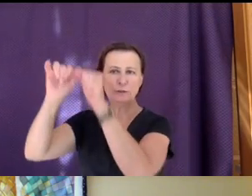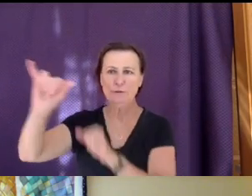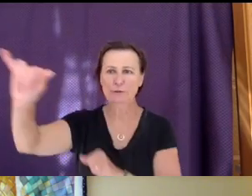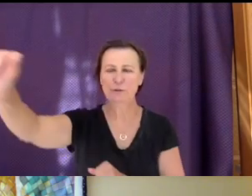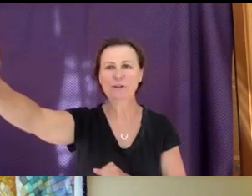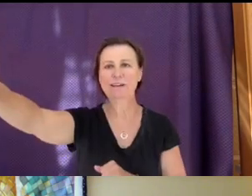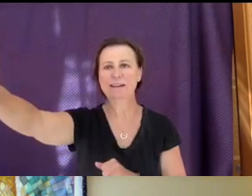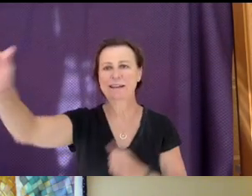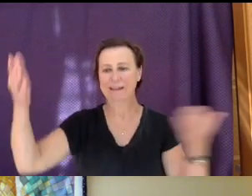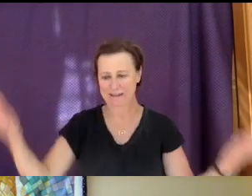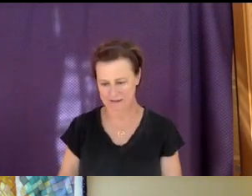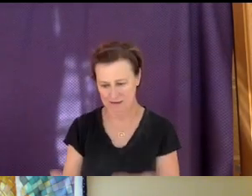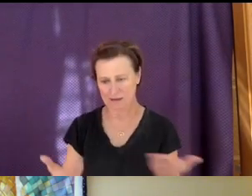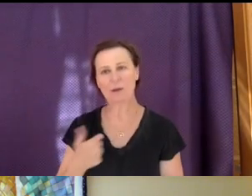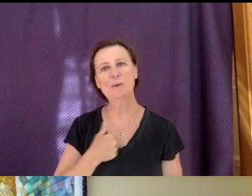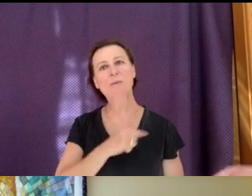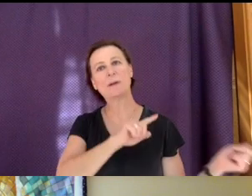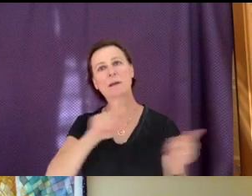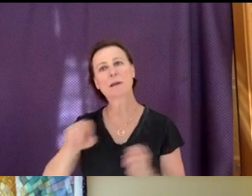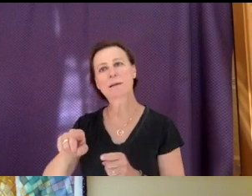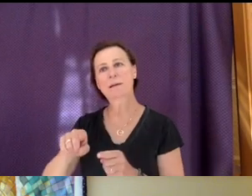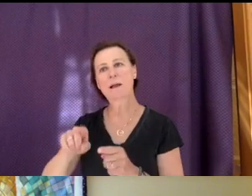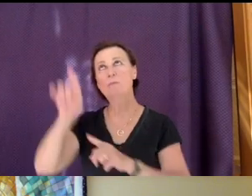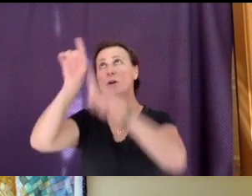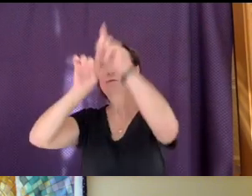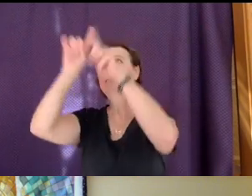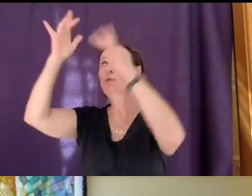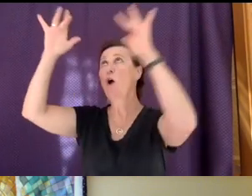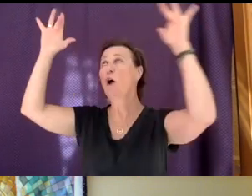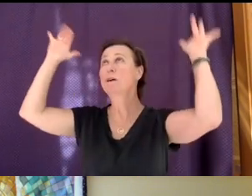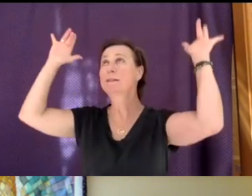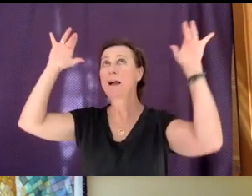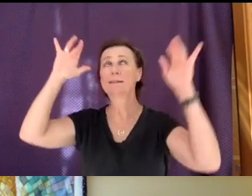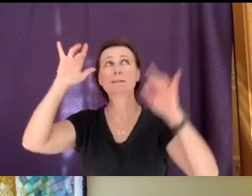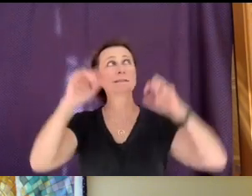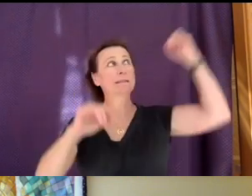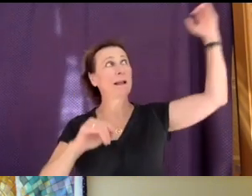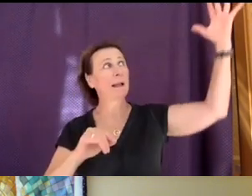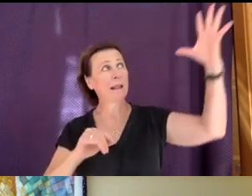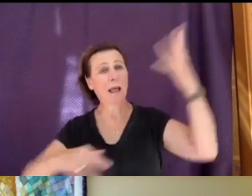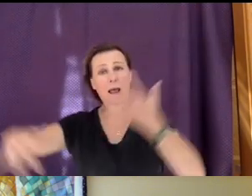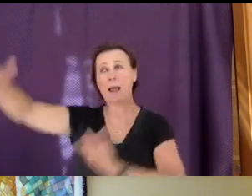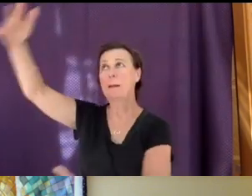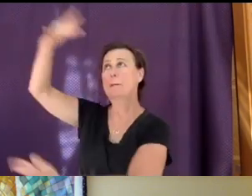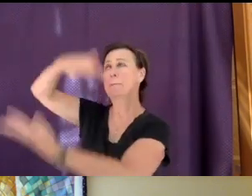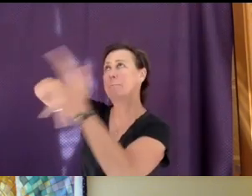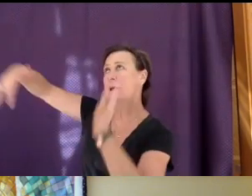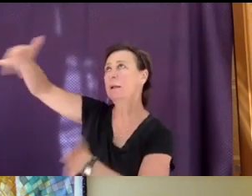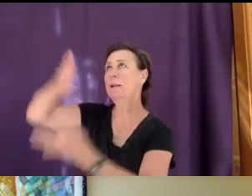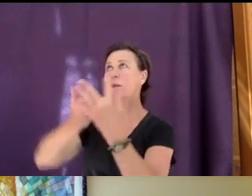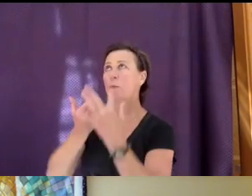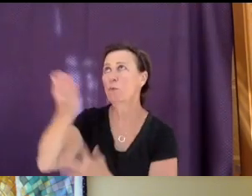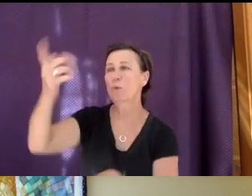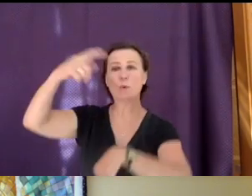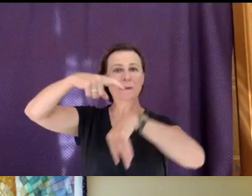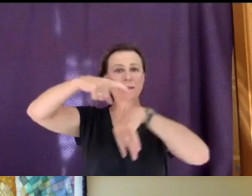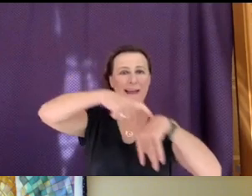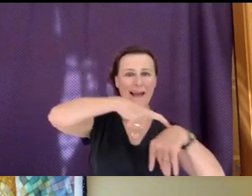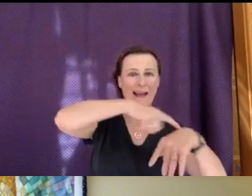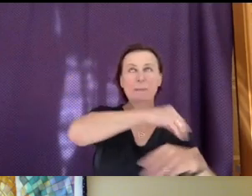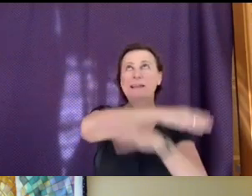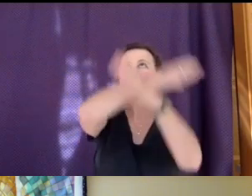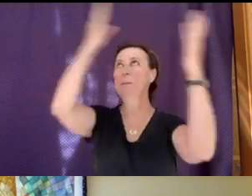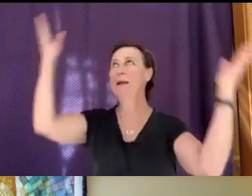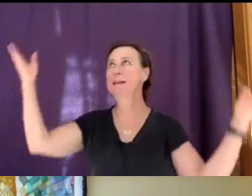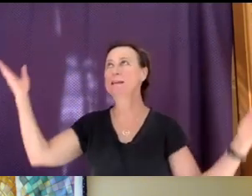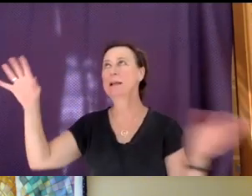come. Stardust and sunlight mingling through time and through space. Out of